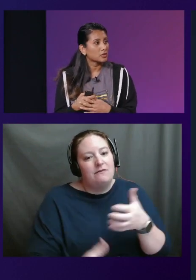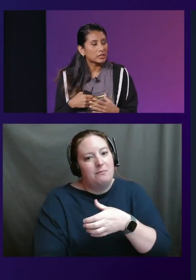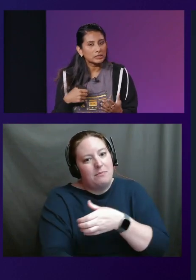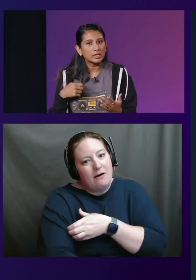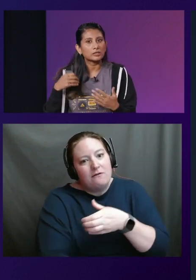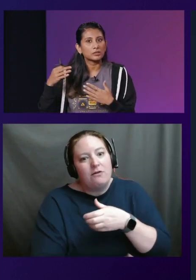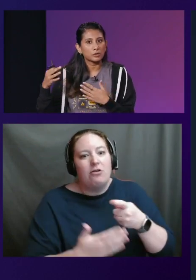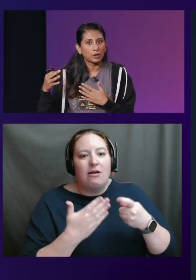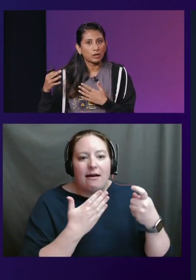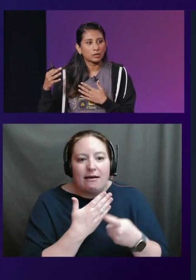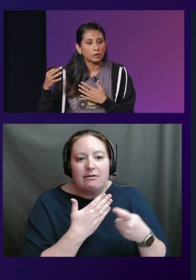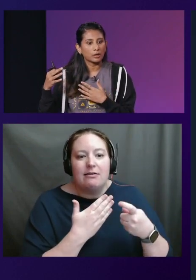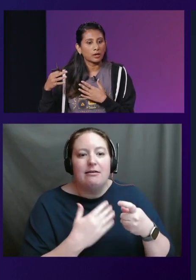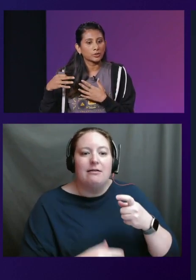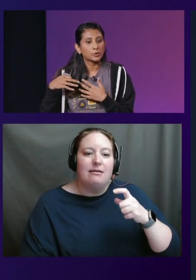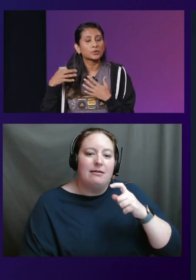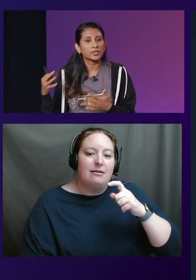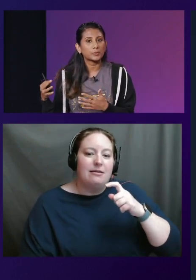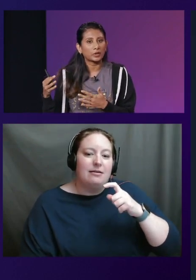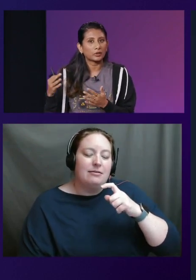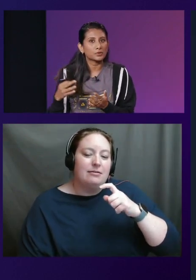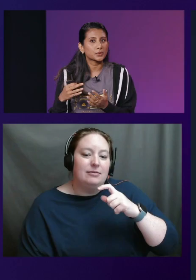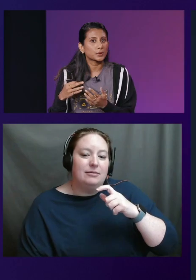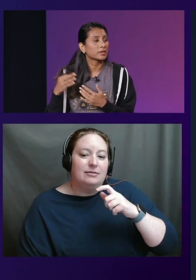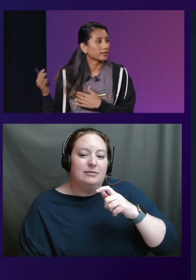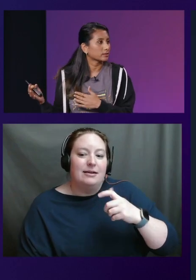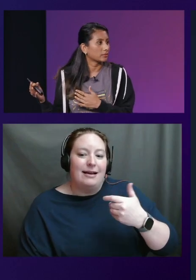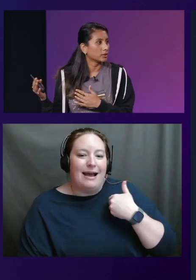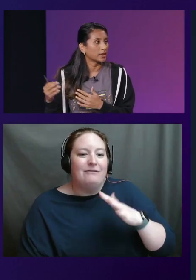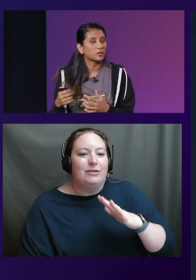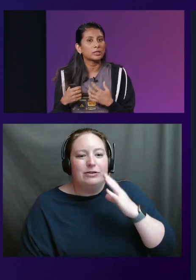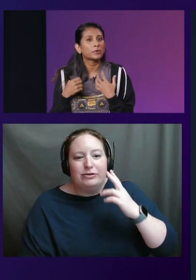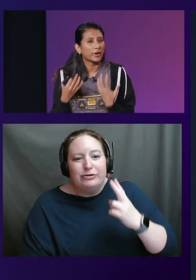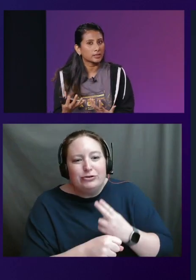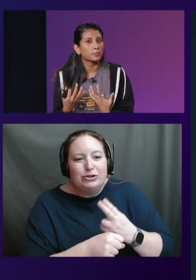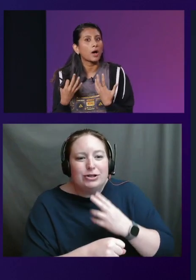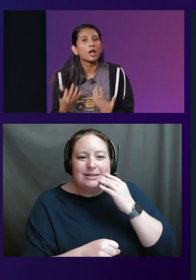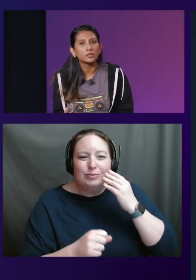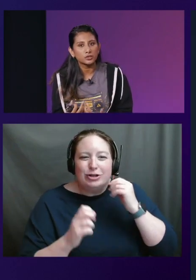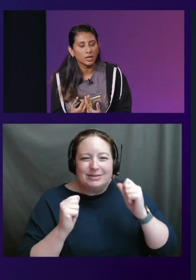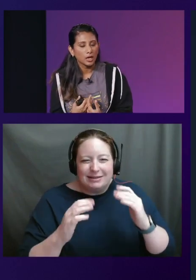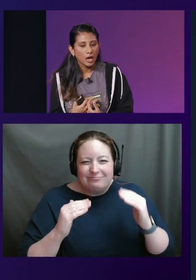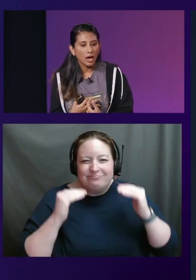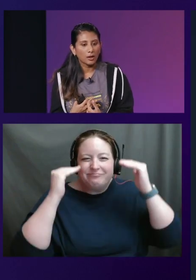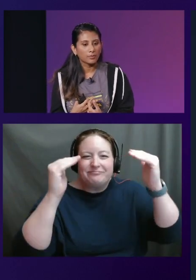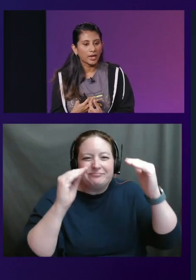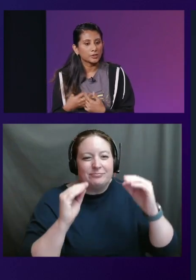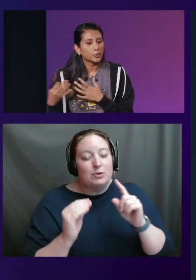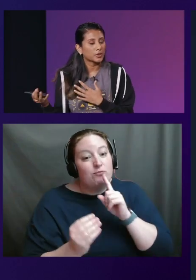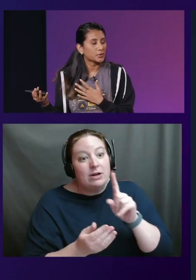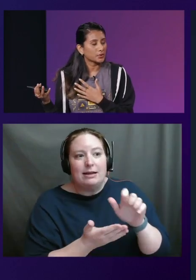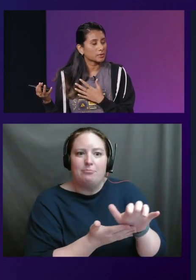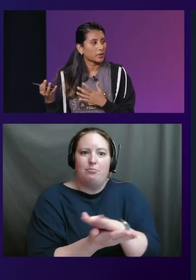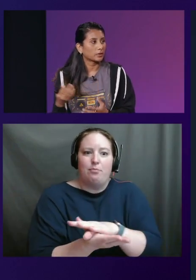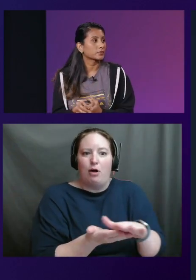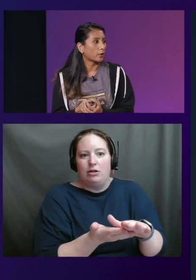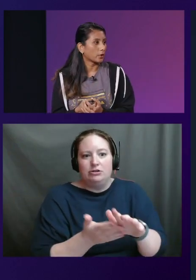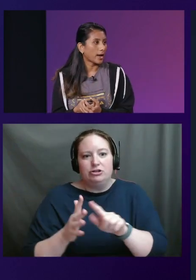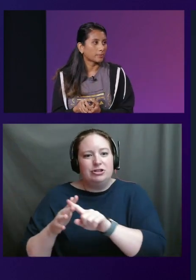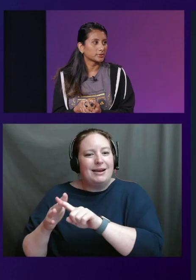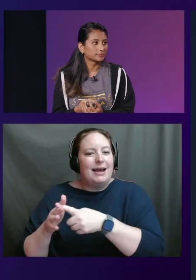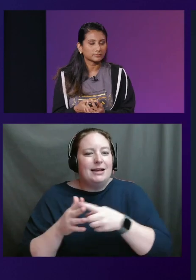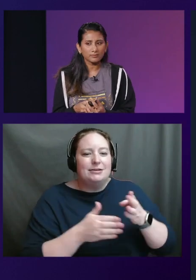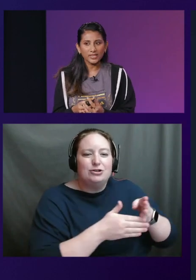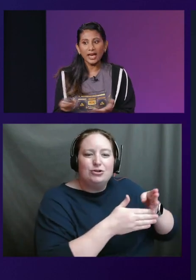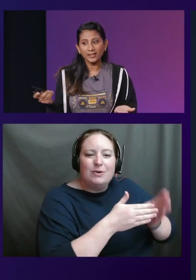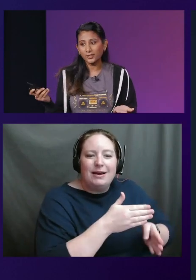that really takes your user experience to a next level and really provides a polished end-to-end user experience for your